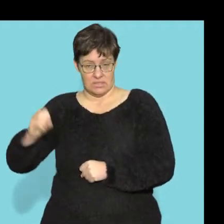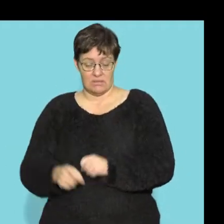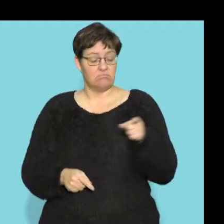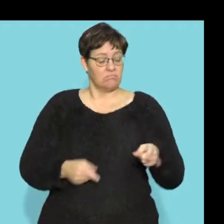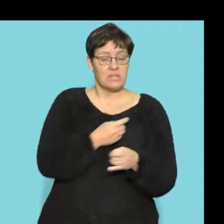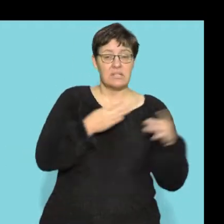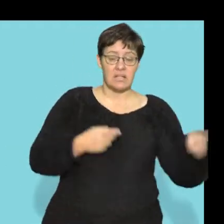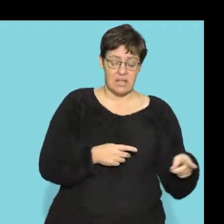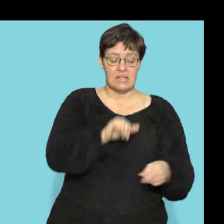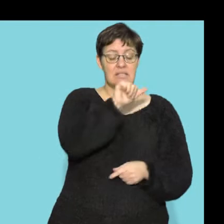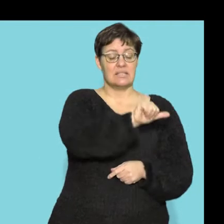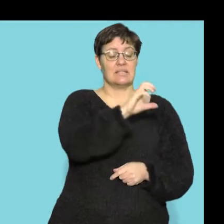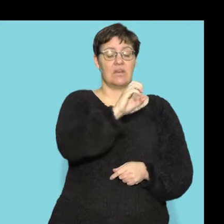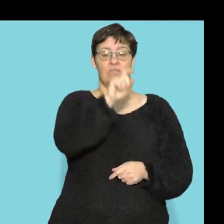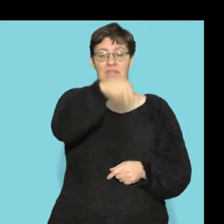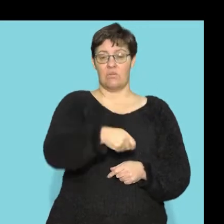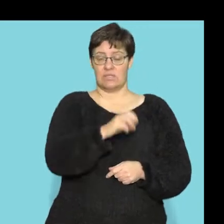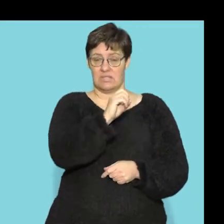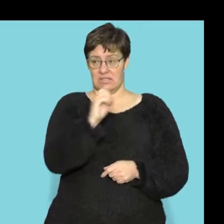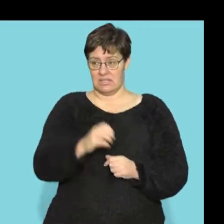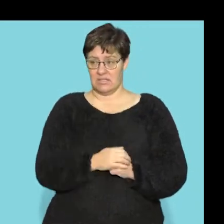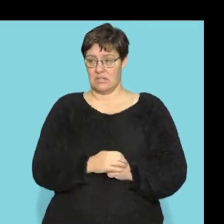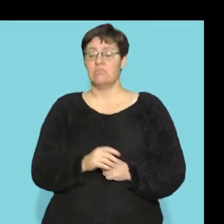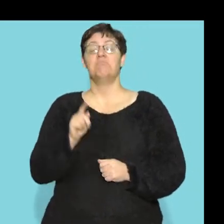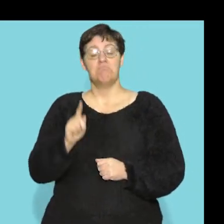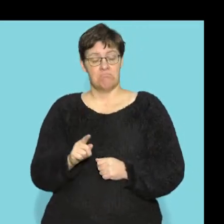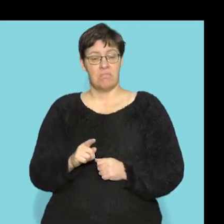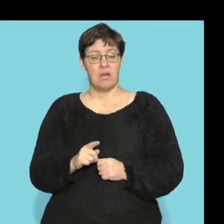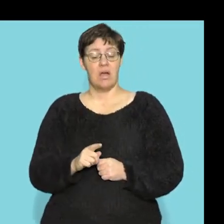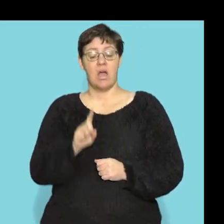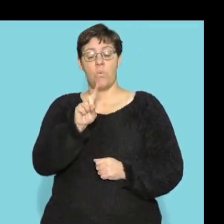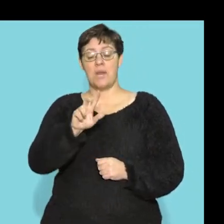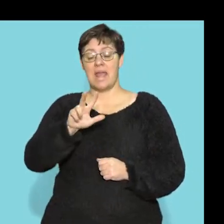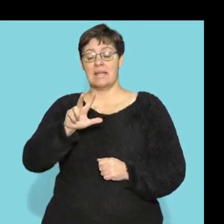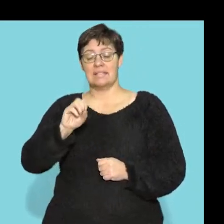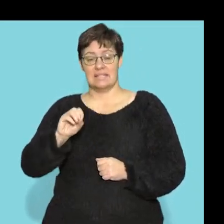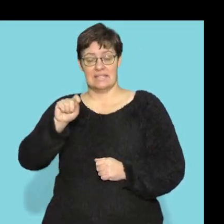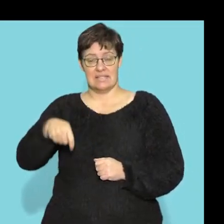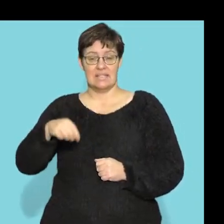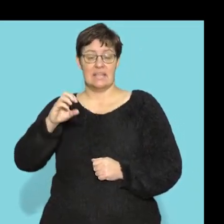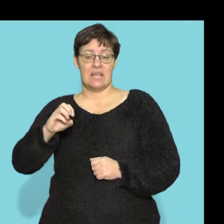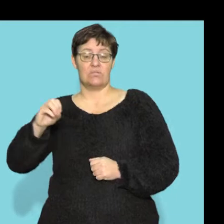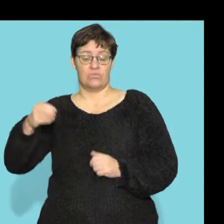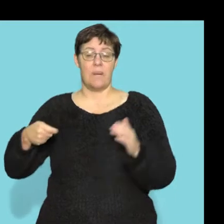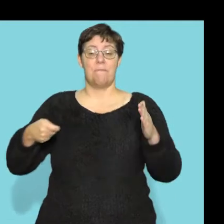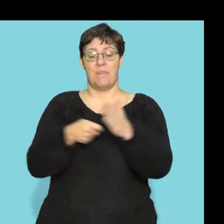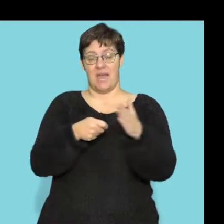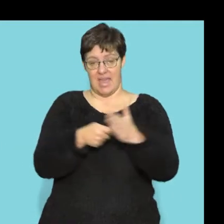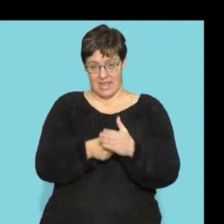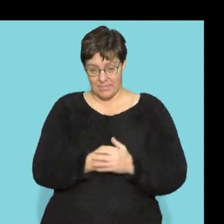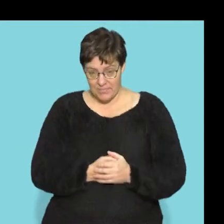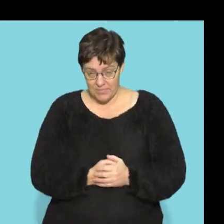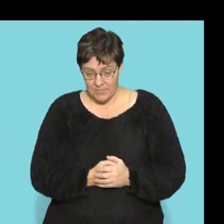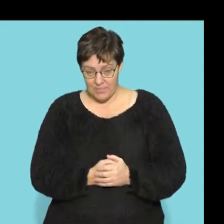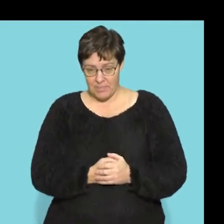at the beginning of the year was 600,000. So clearly, this means that we purchased assets to the value of